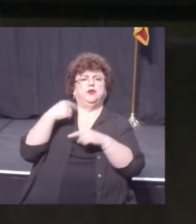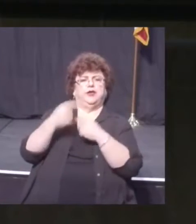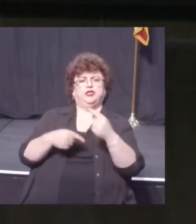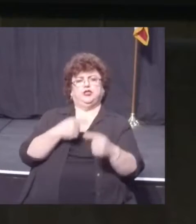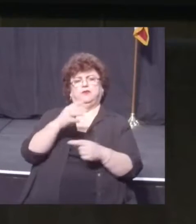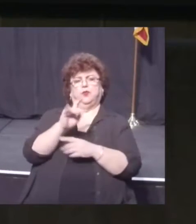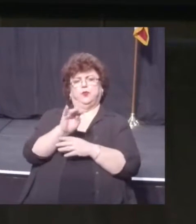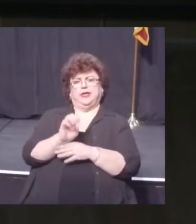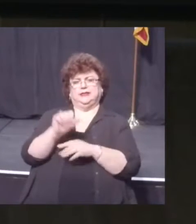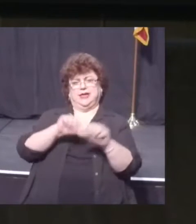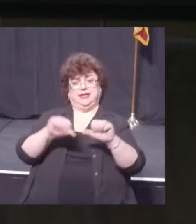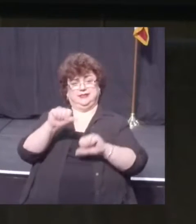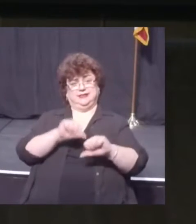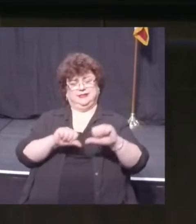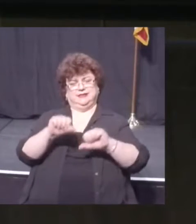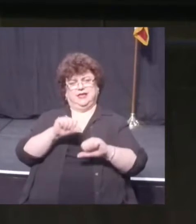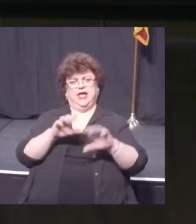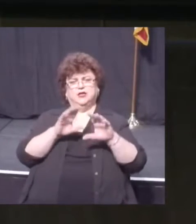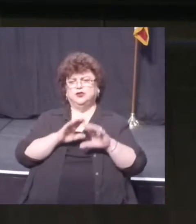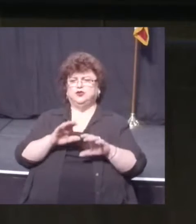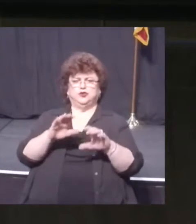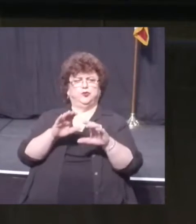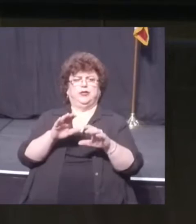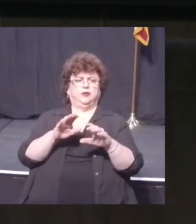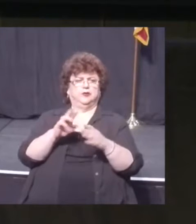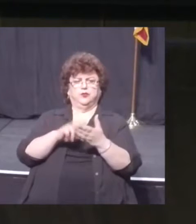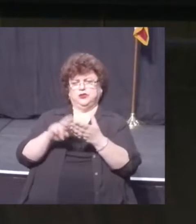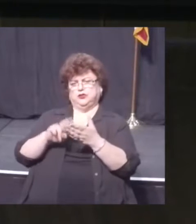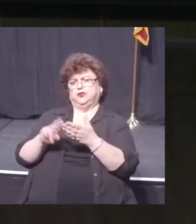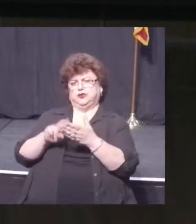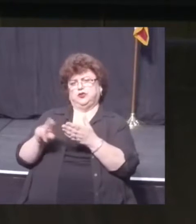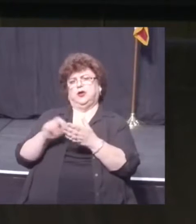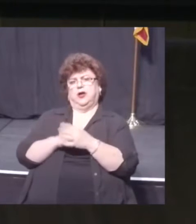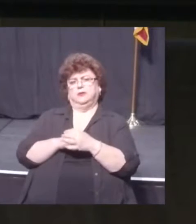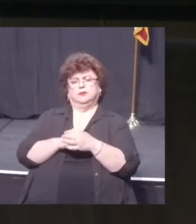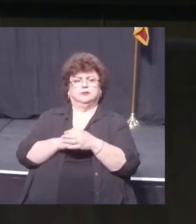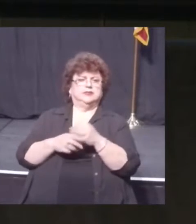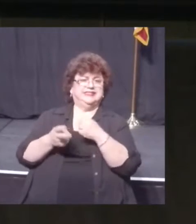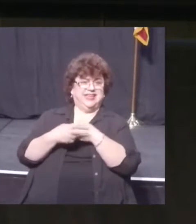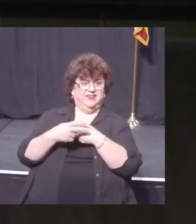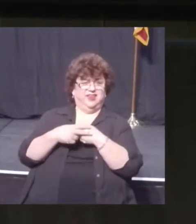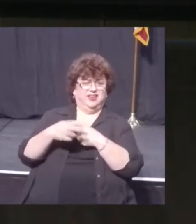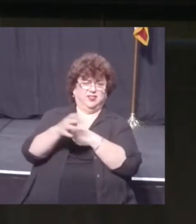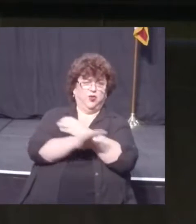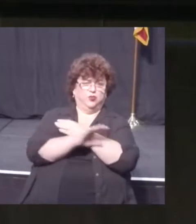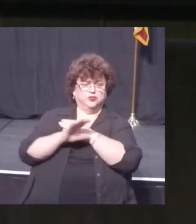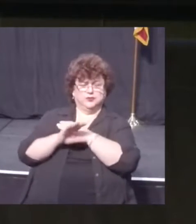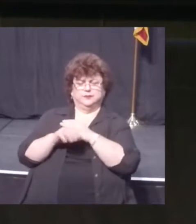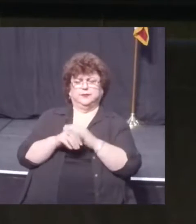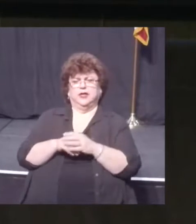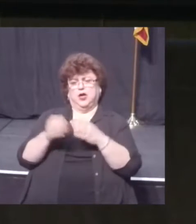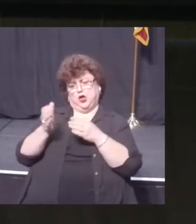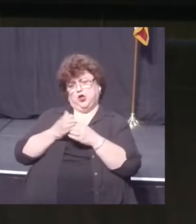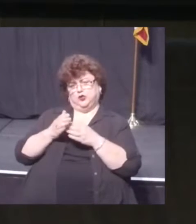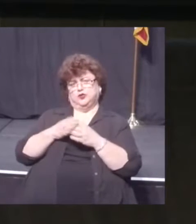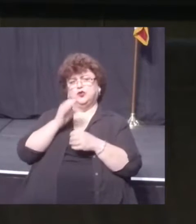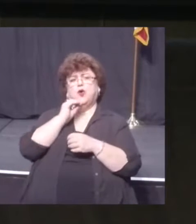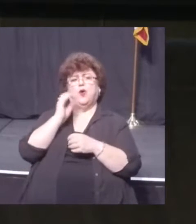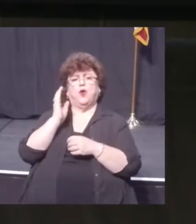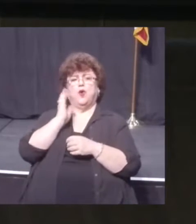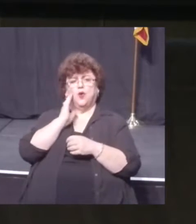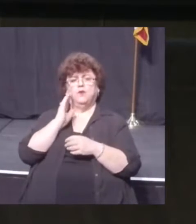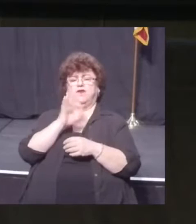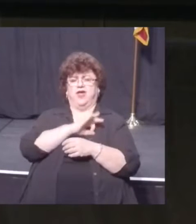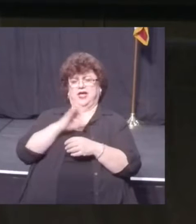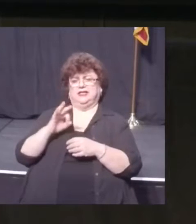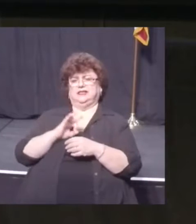cutting-edge research aimed at preserving coastal and marine health. Closer to home, our faculty are forging